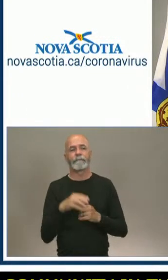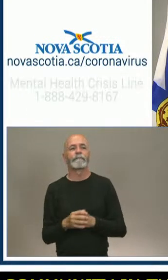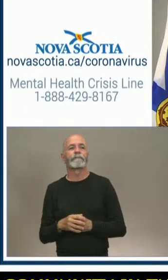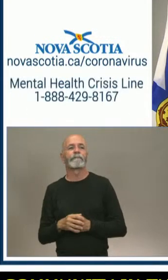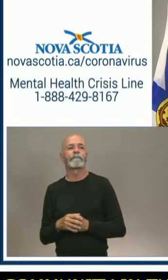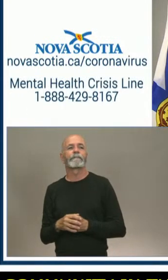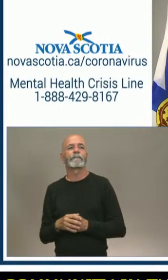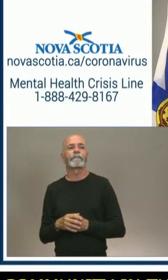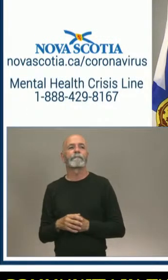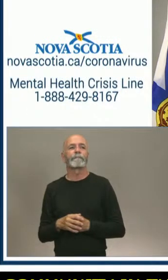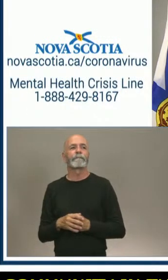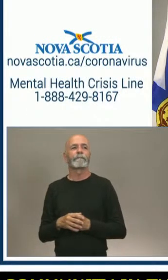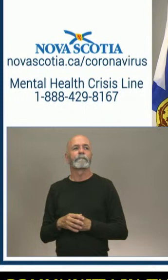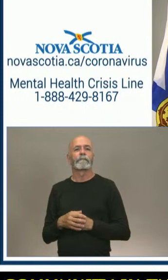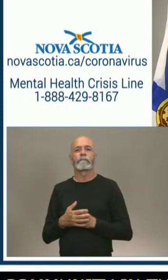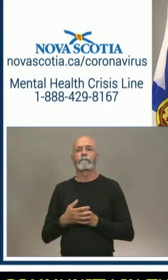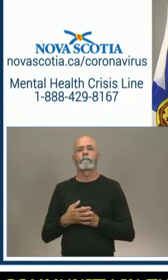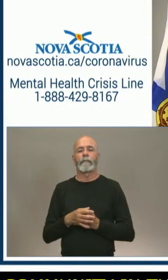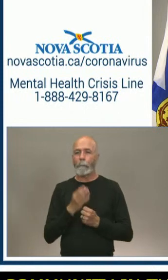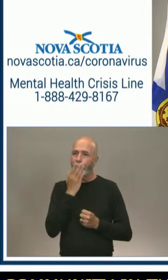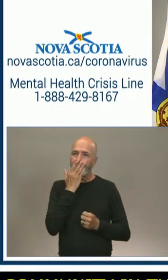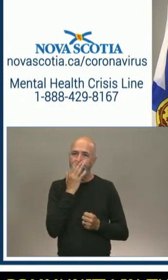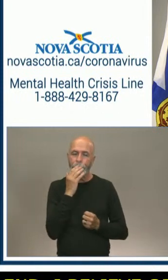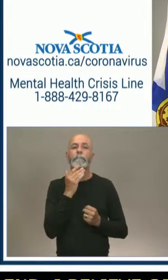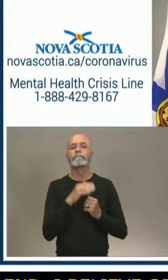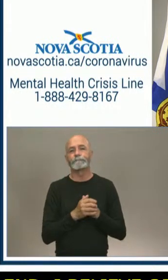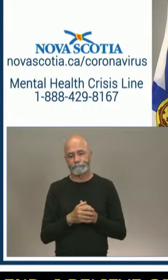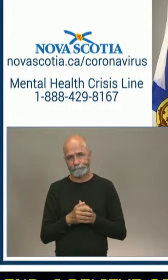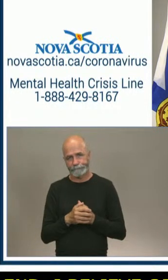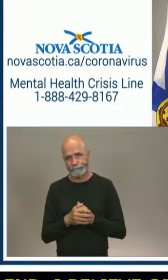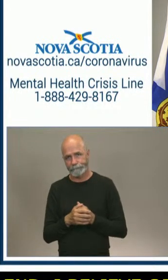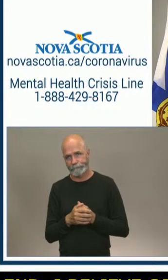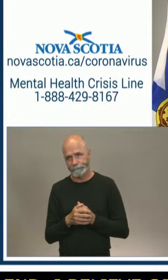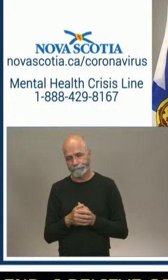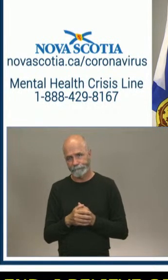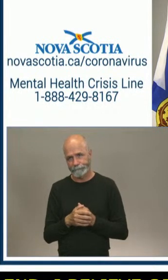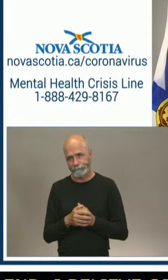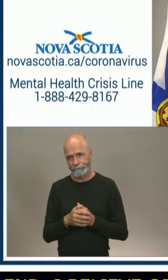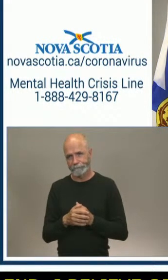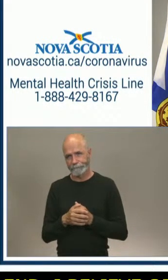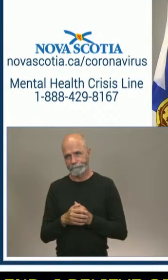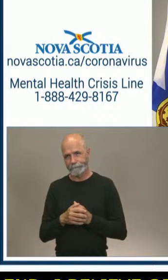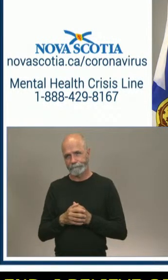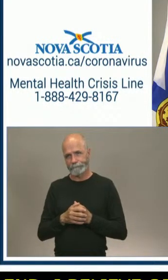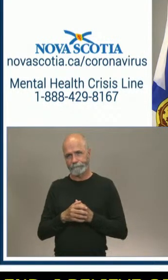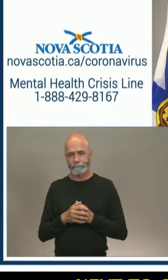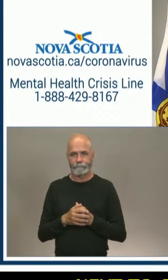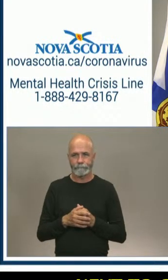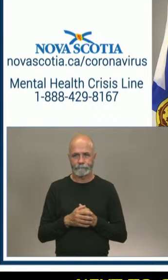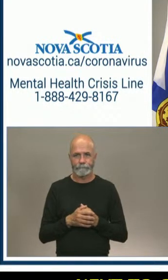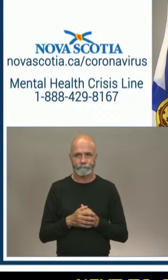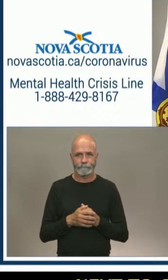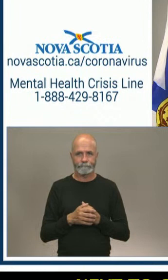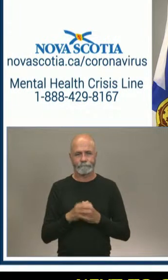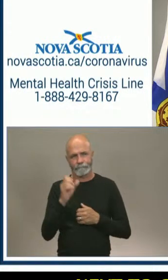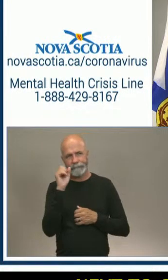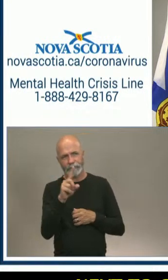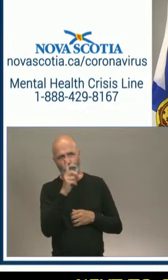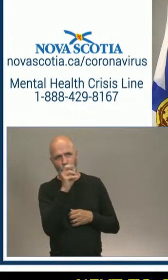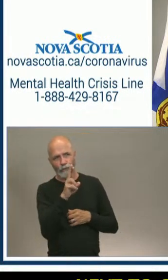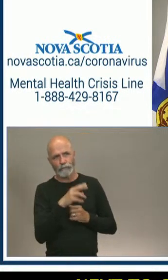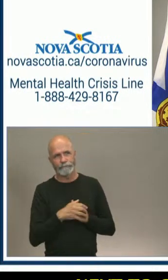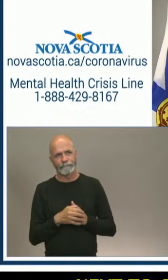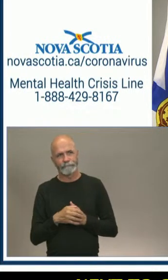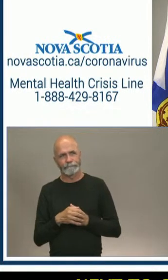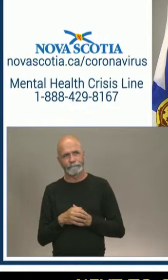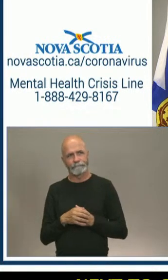Hi. Thank you for taking my question. I guess probably for Dr. Strang. Dr. Strang, is Nova